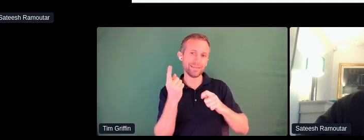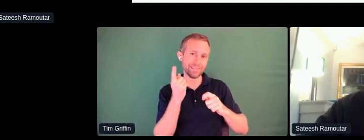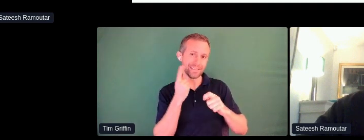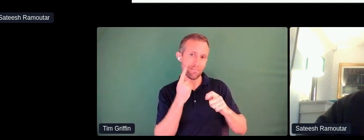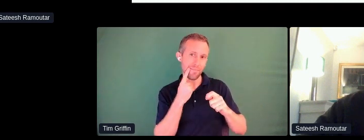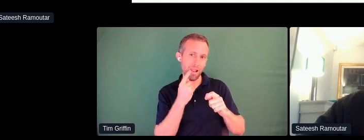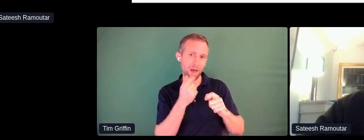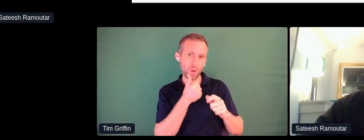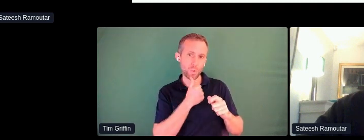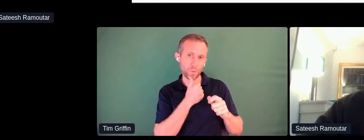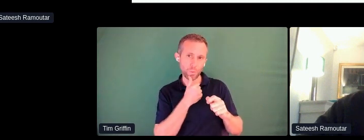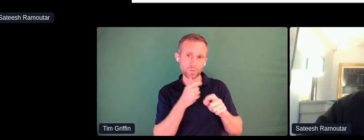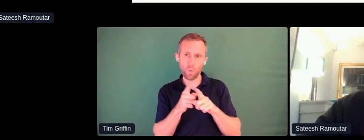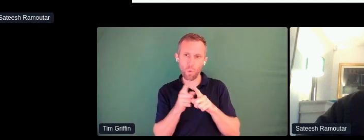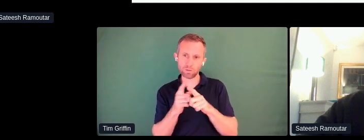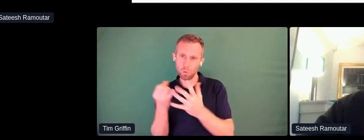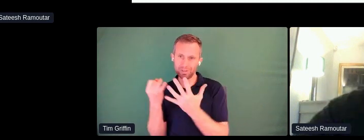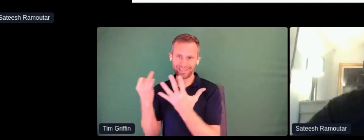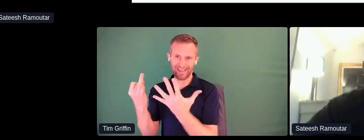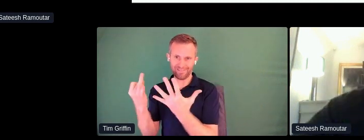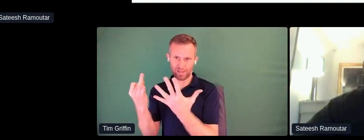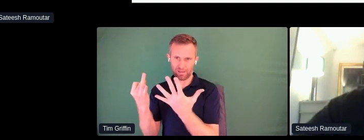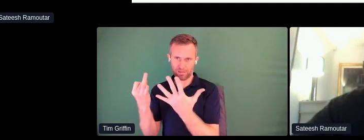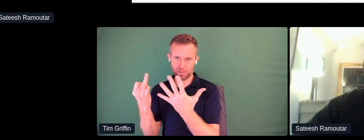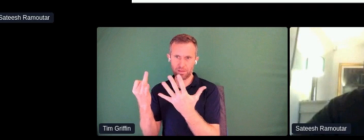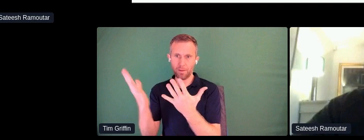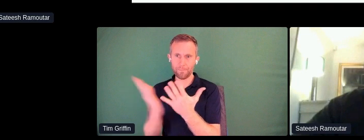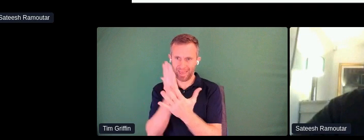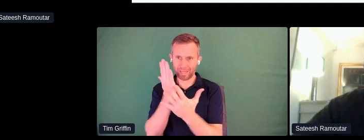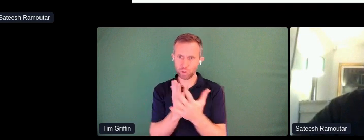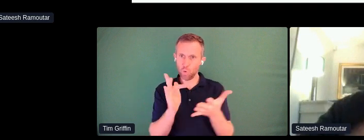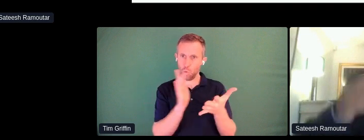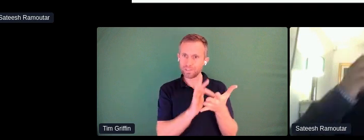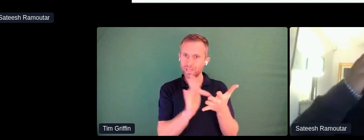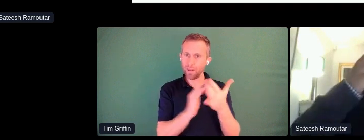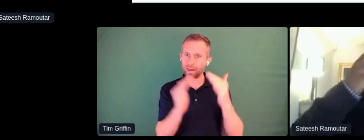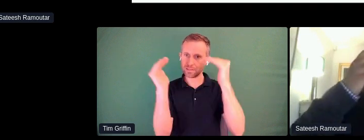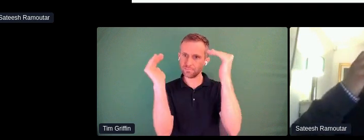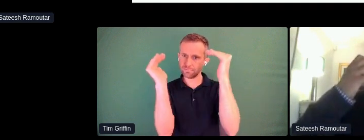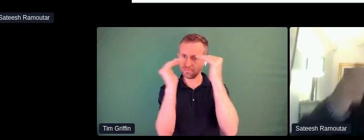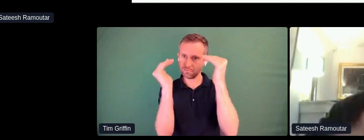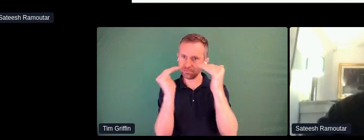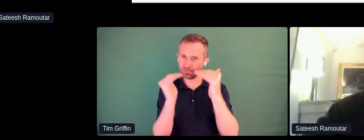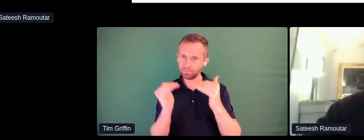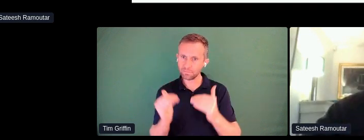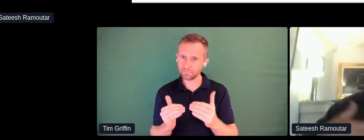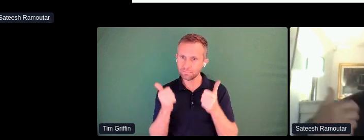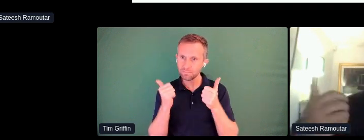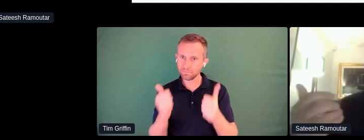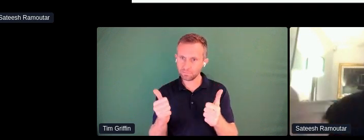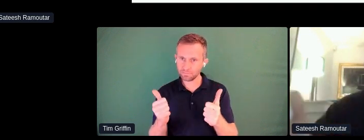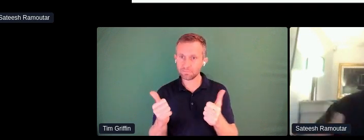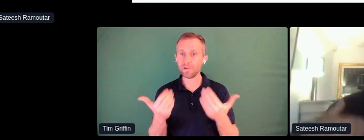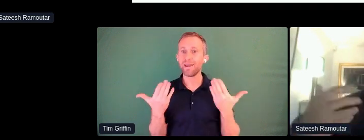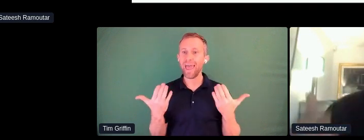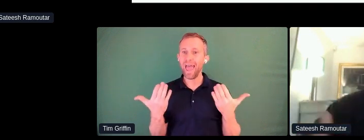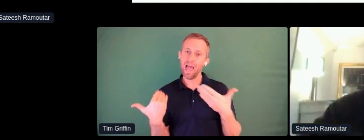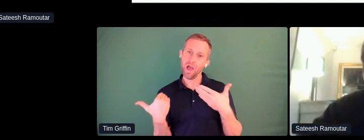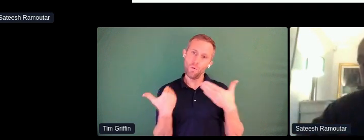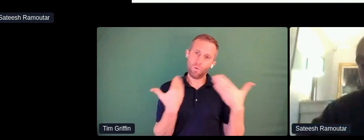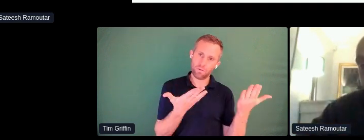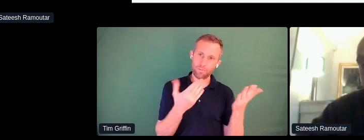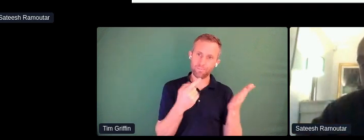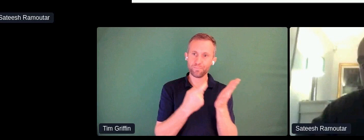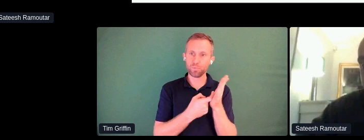7 points that we spoke about earlier. And at this point, I'm going to hand over to my colleague, Richard Ashall, who will just give you an